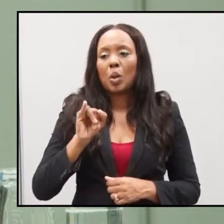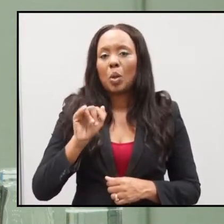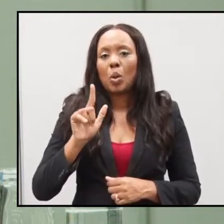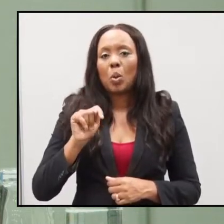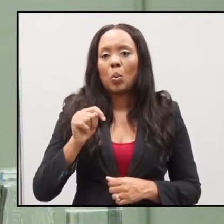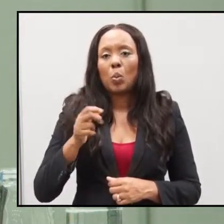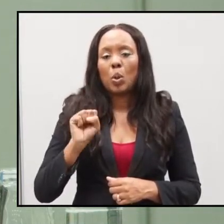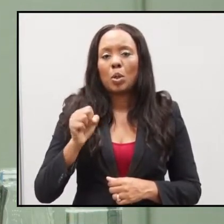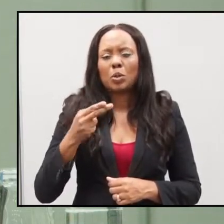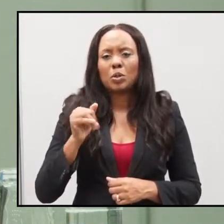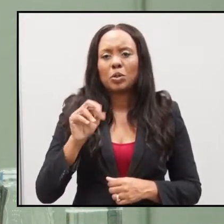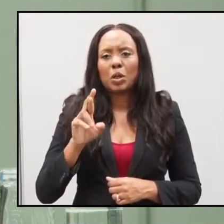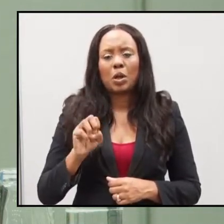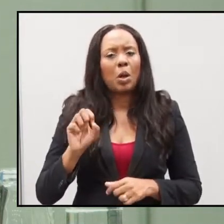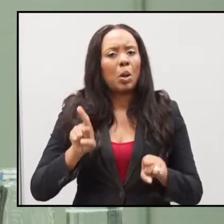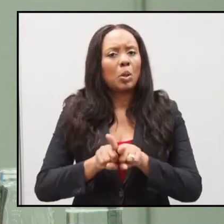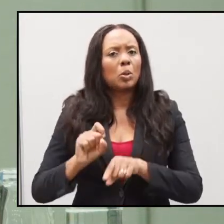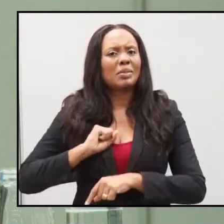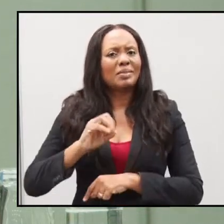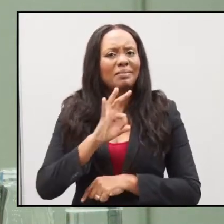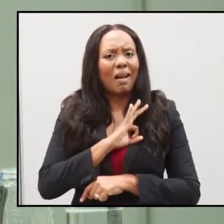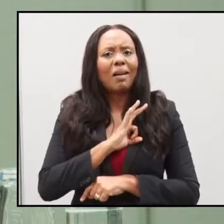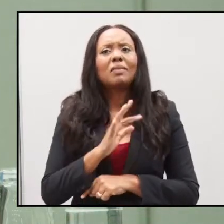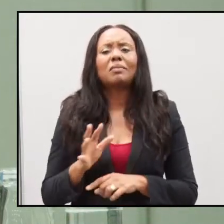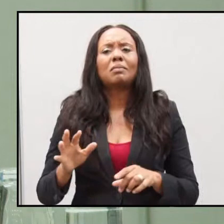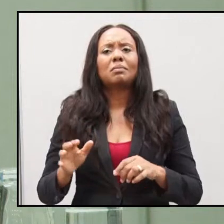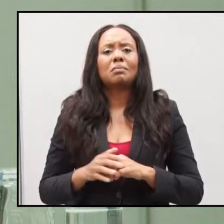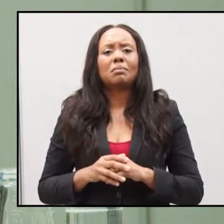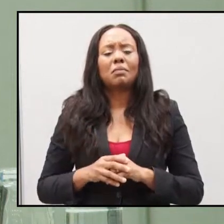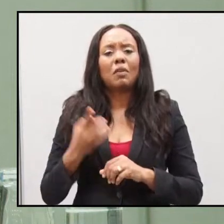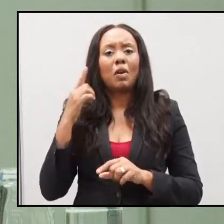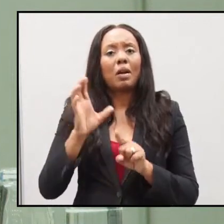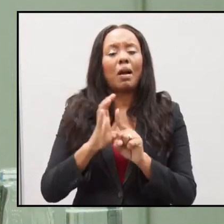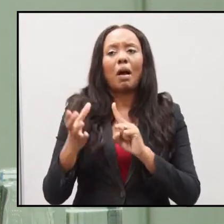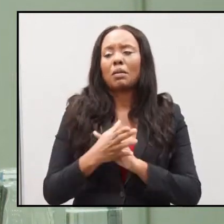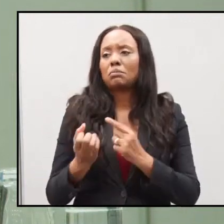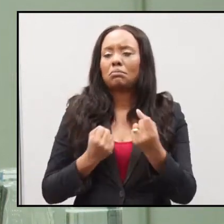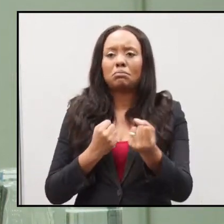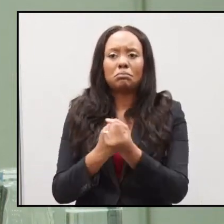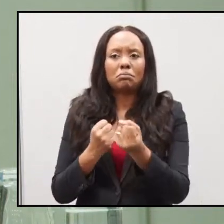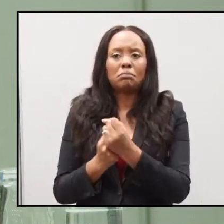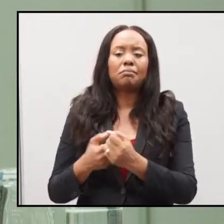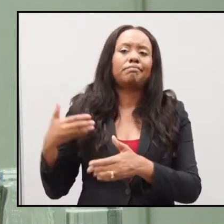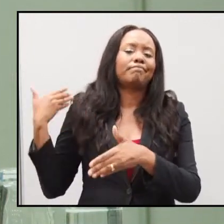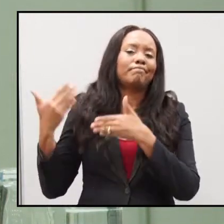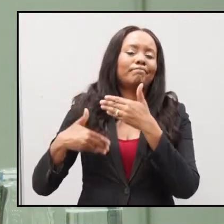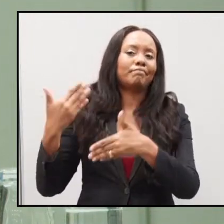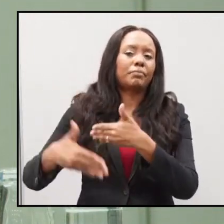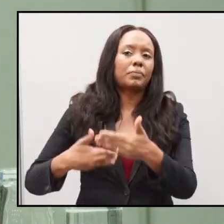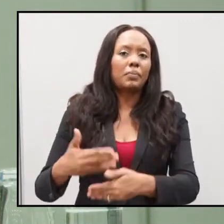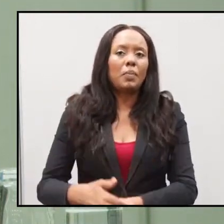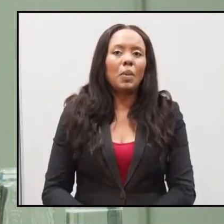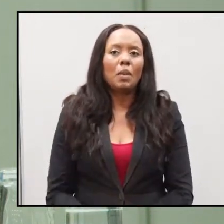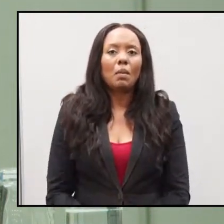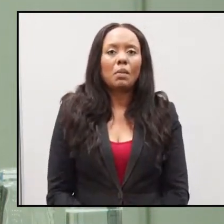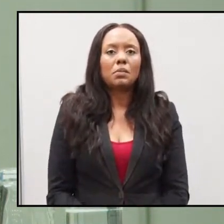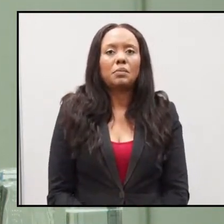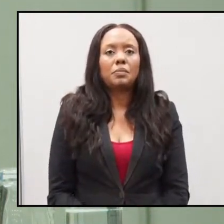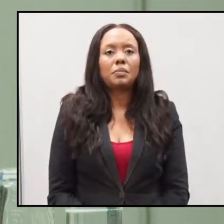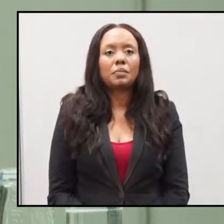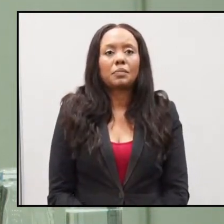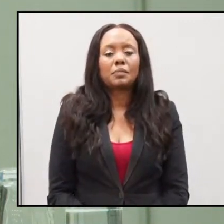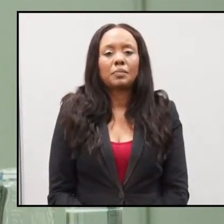at the Division of Culture and archive staff for their support over the years. This is the first time in